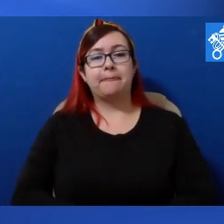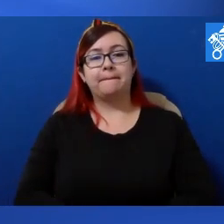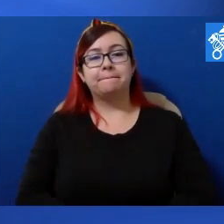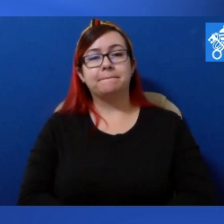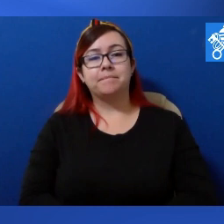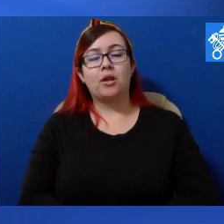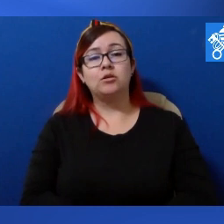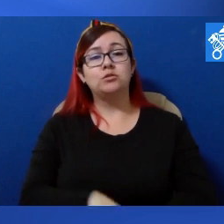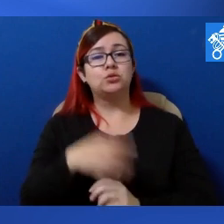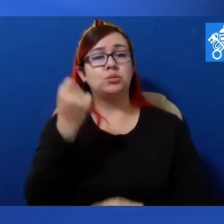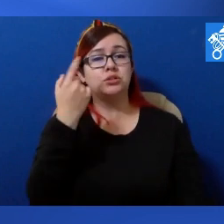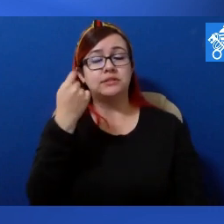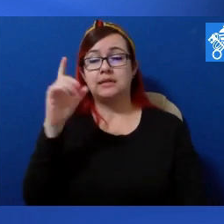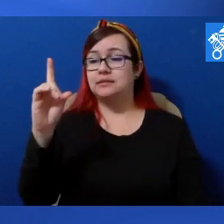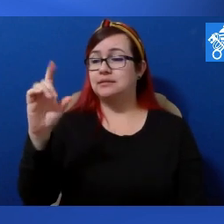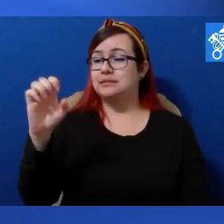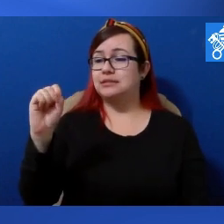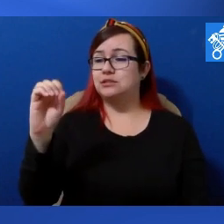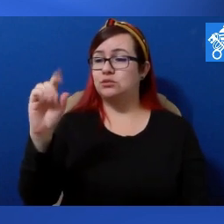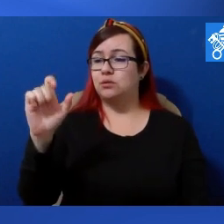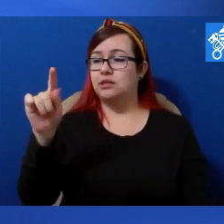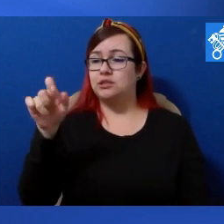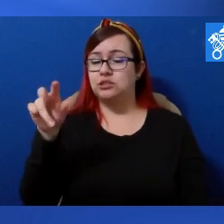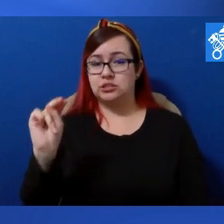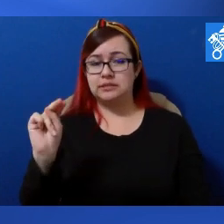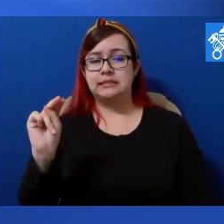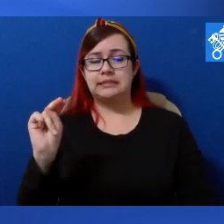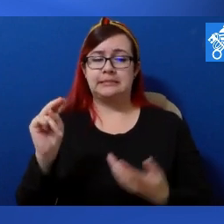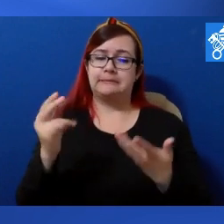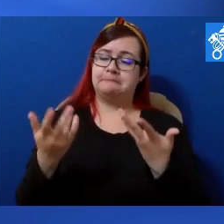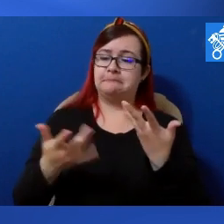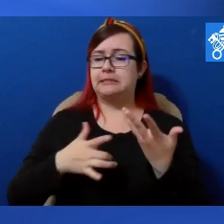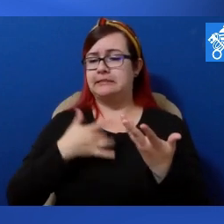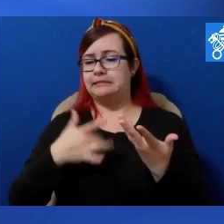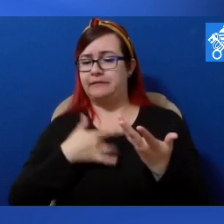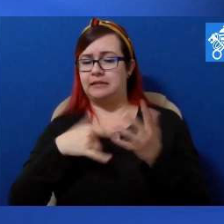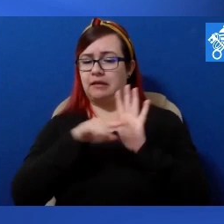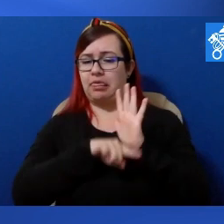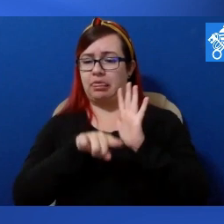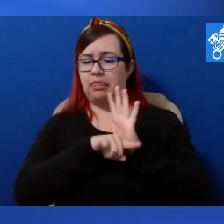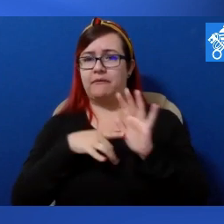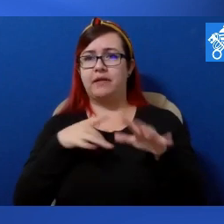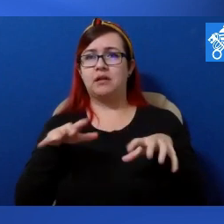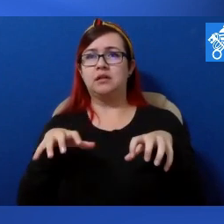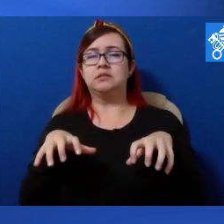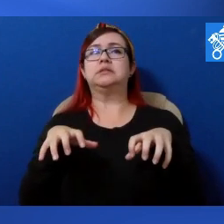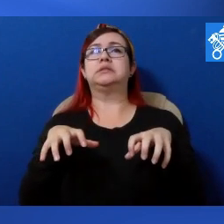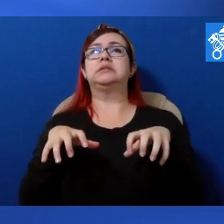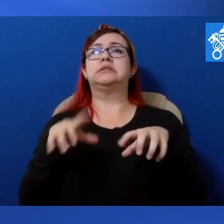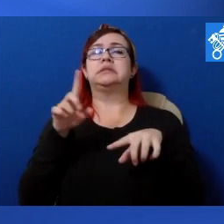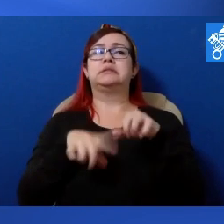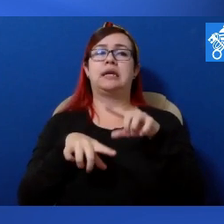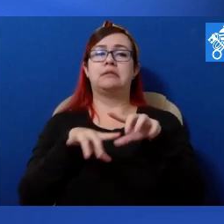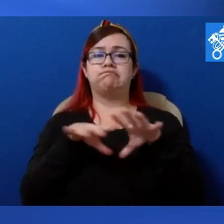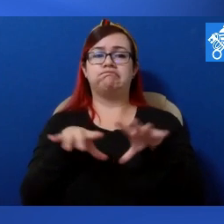friends, remember well, desolation must be read and understood. It is sometimes negative